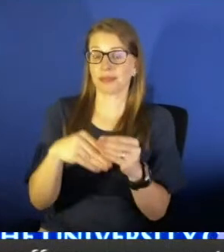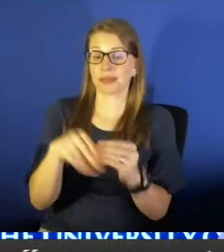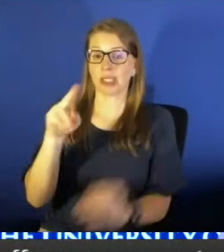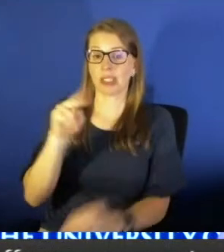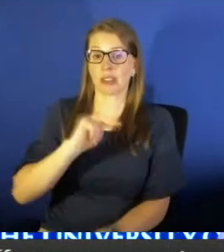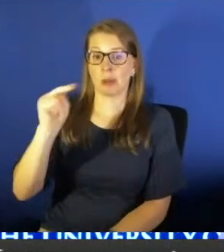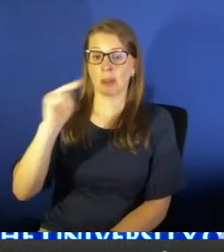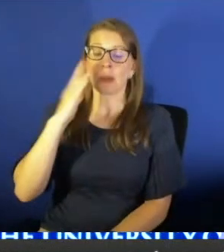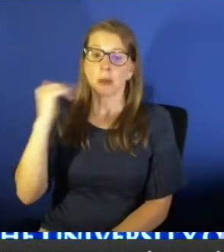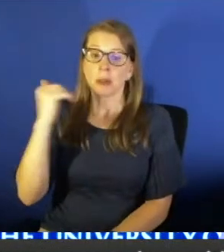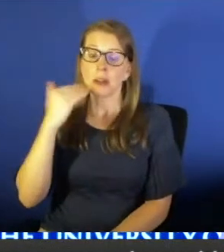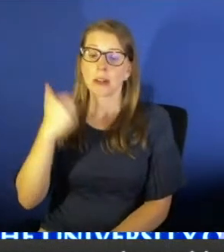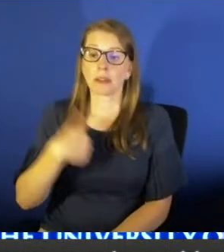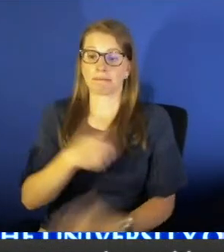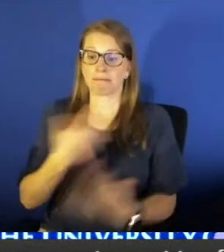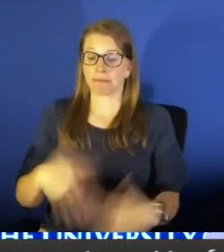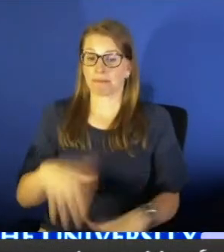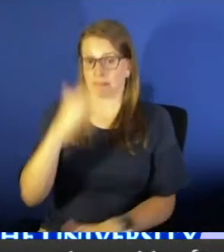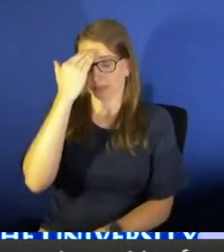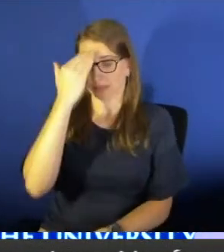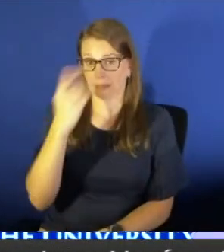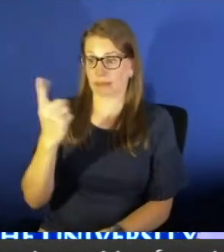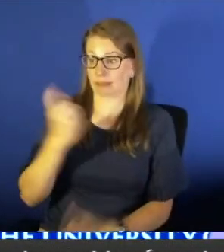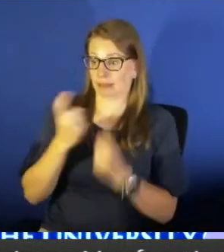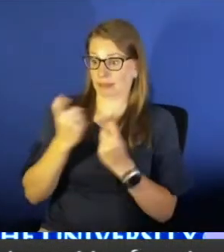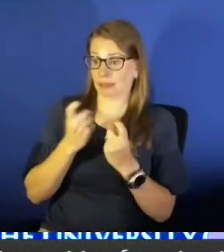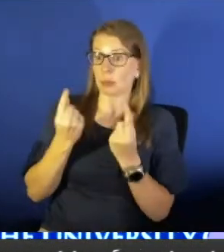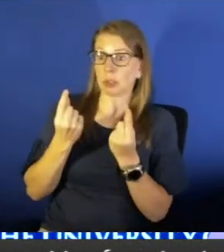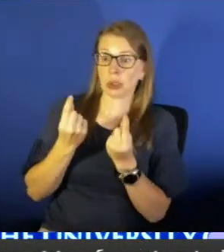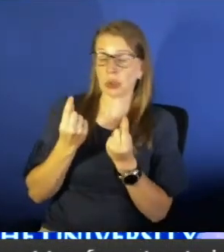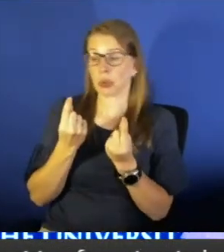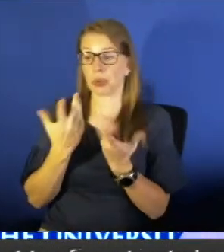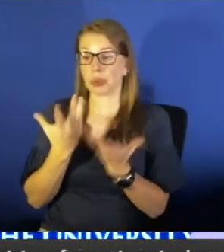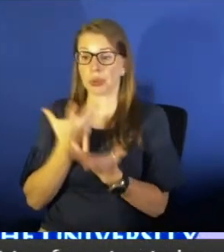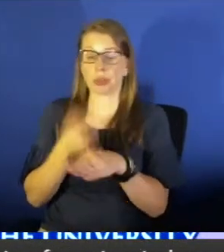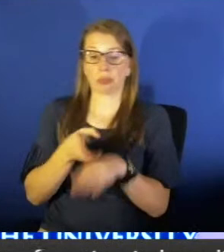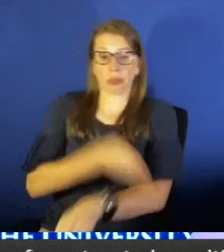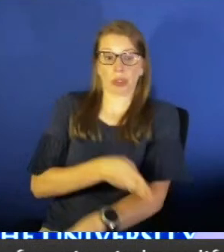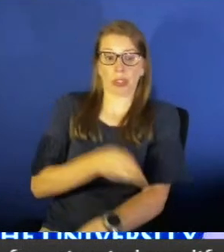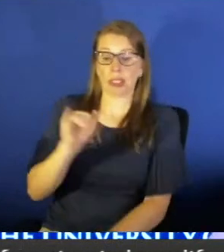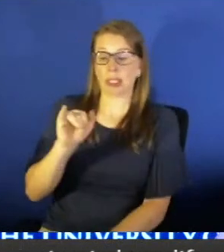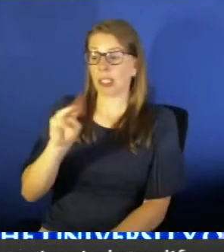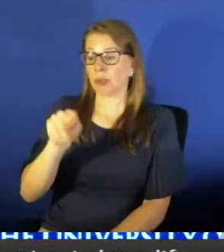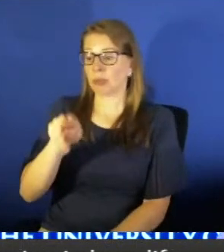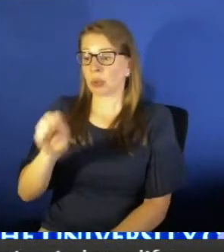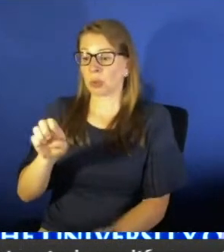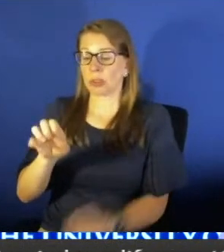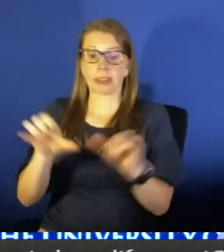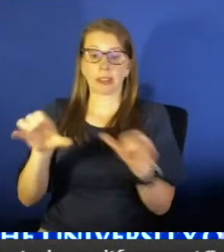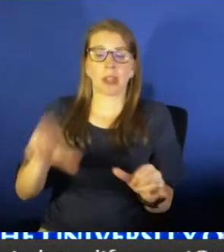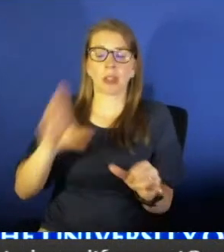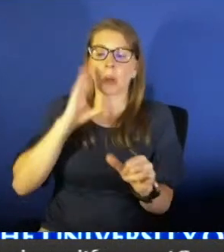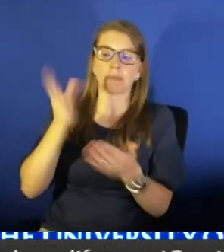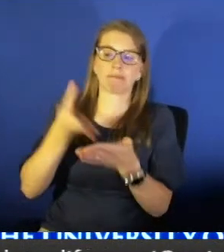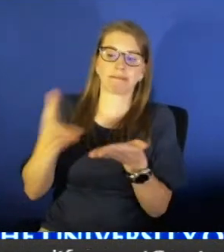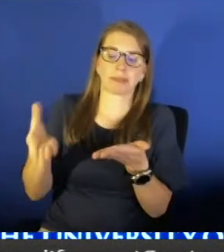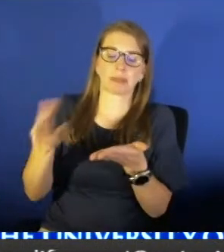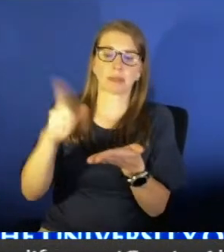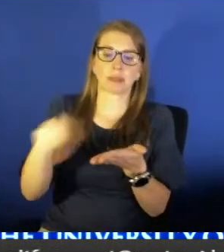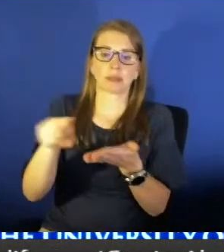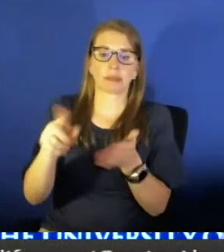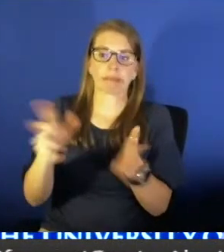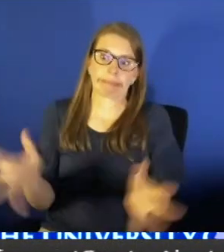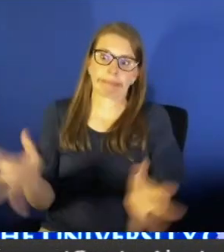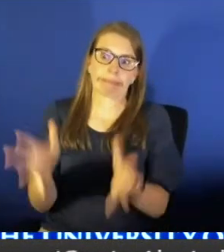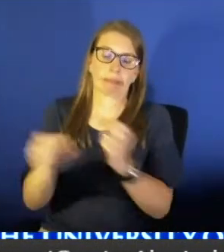we know one thing we've always been asked here on the show is what can I do to improve my immune system? We know there are those products out there that are pushed to improve your